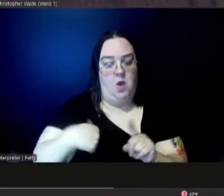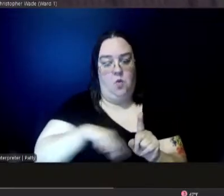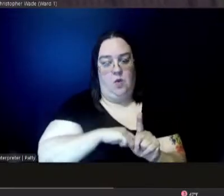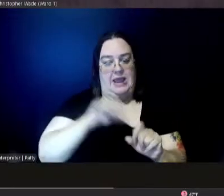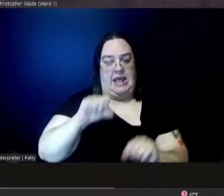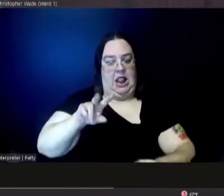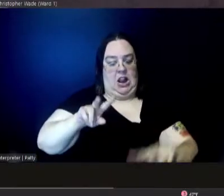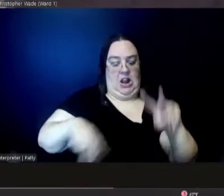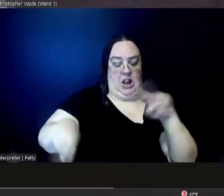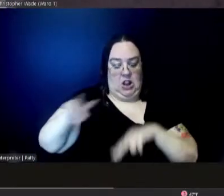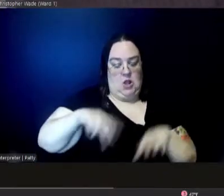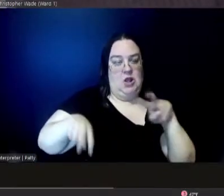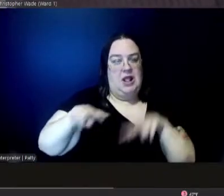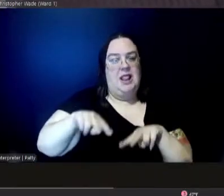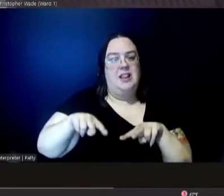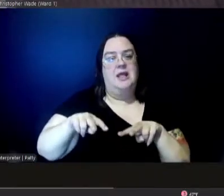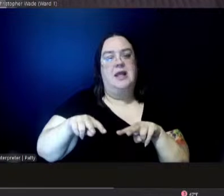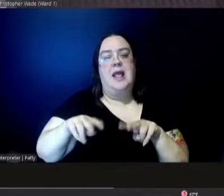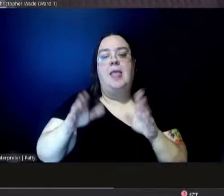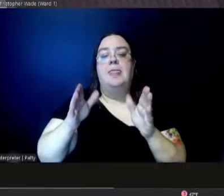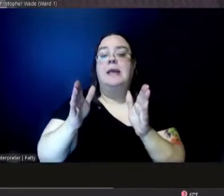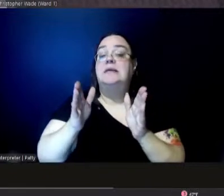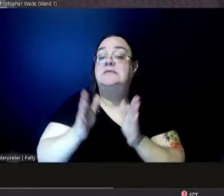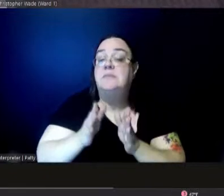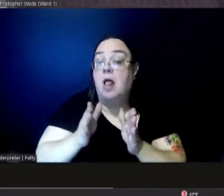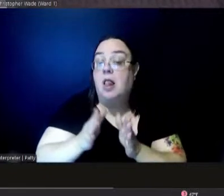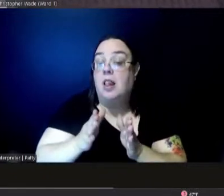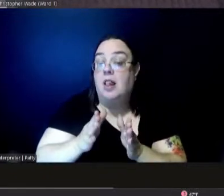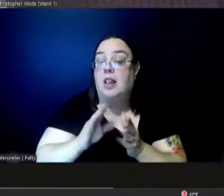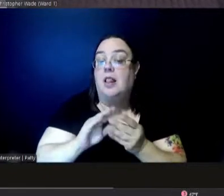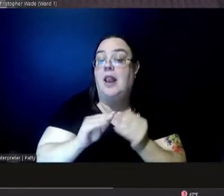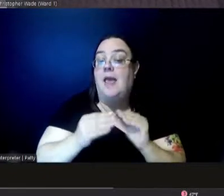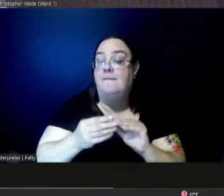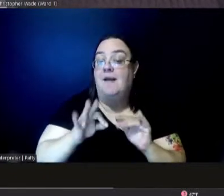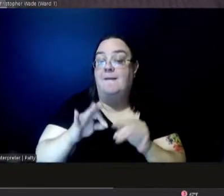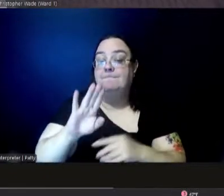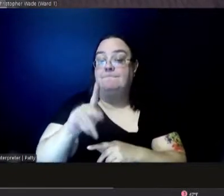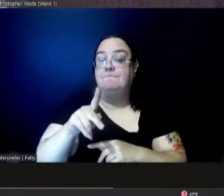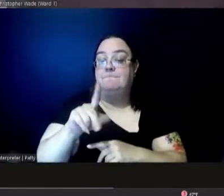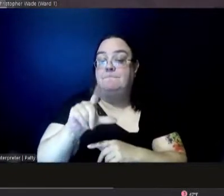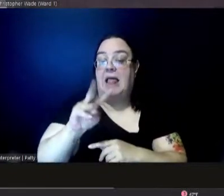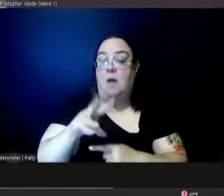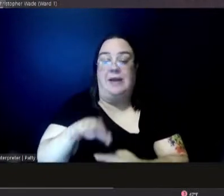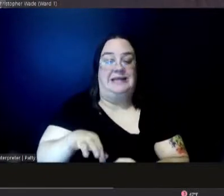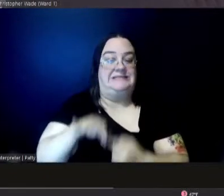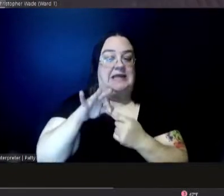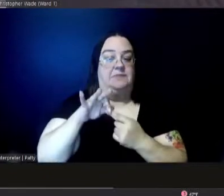the small number of plowing exceptions that are on